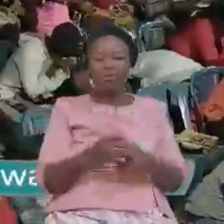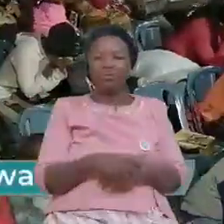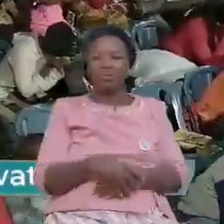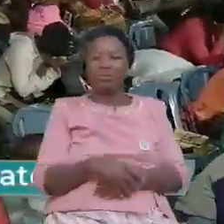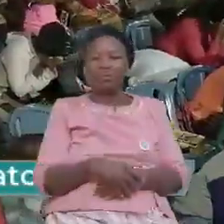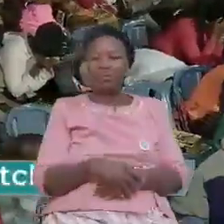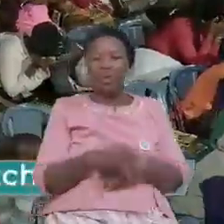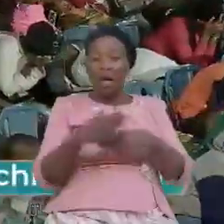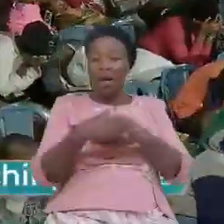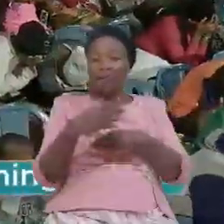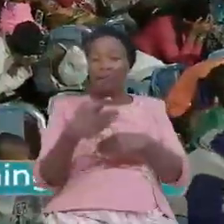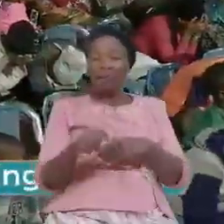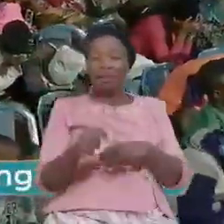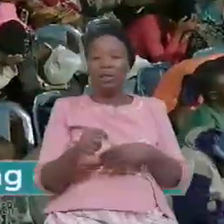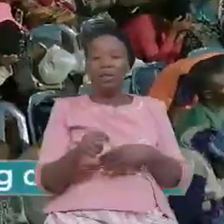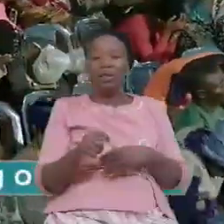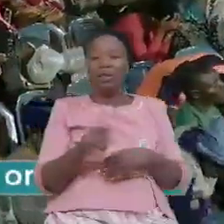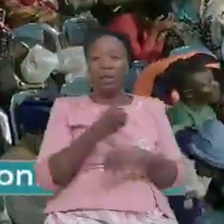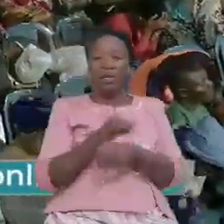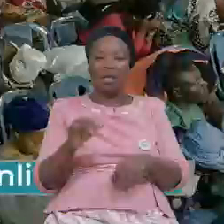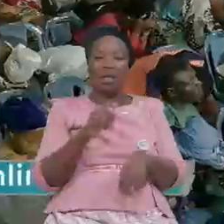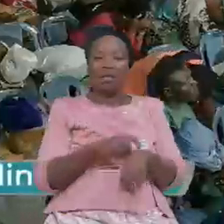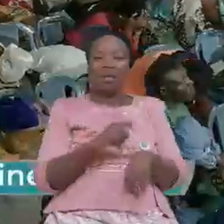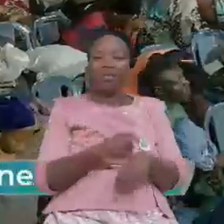After this counseling section.